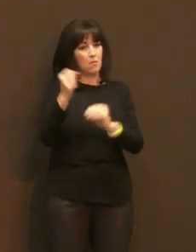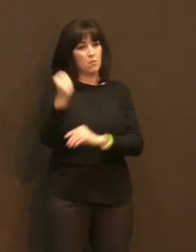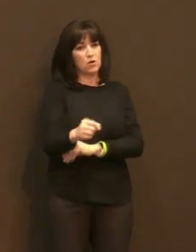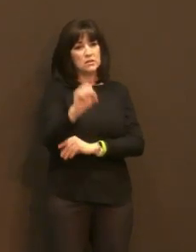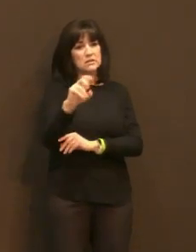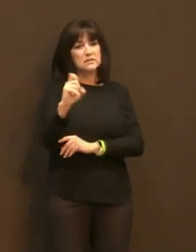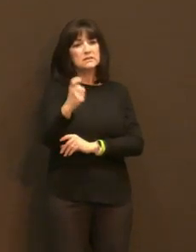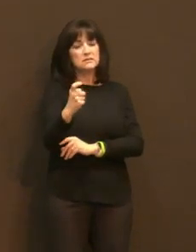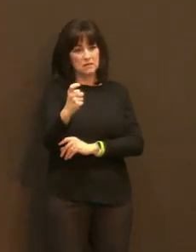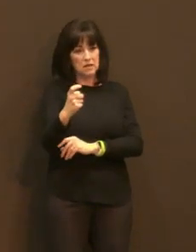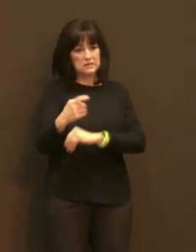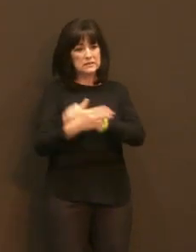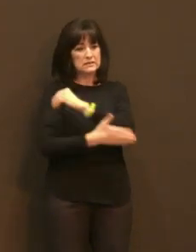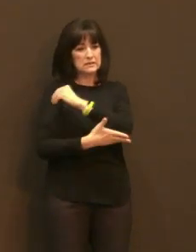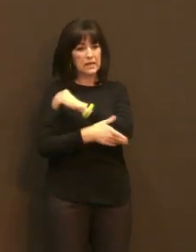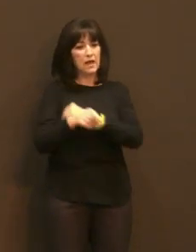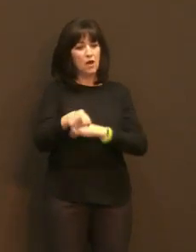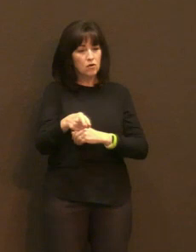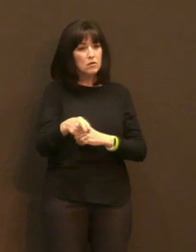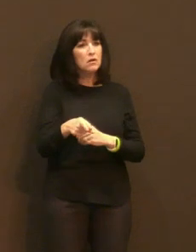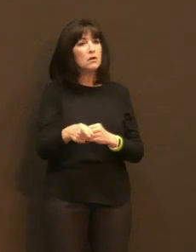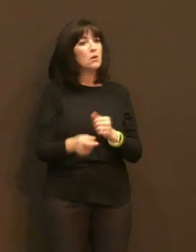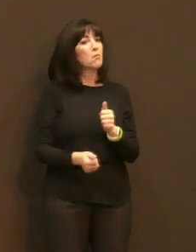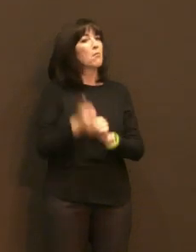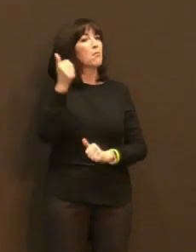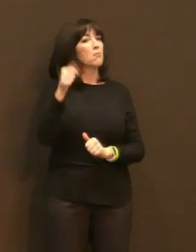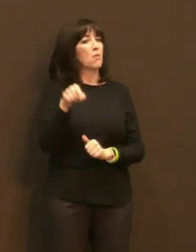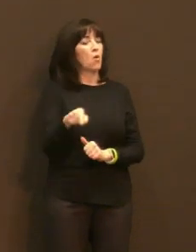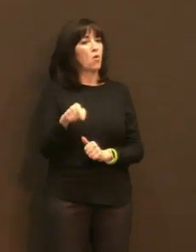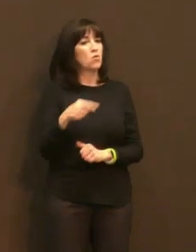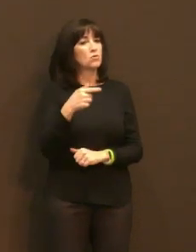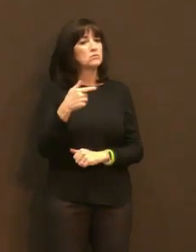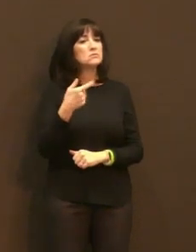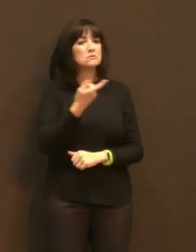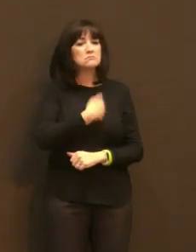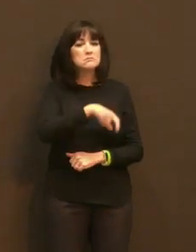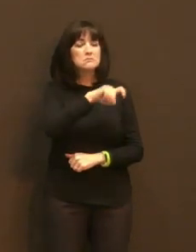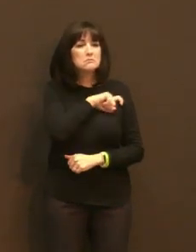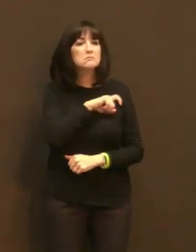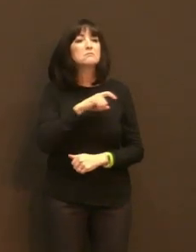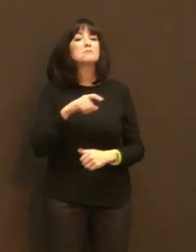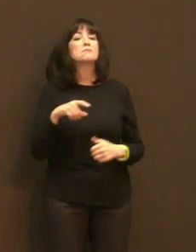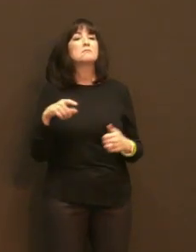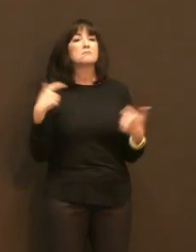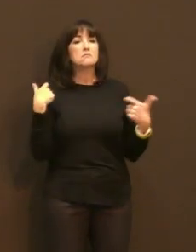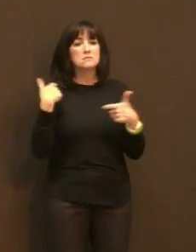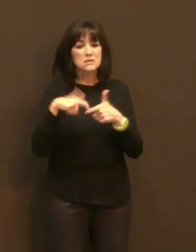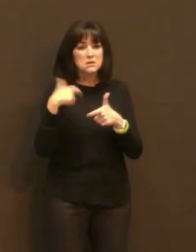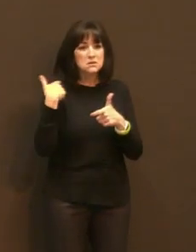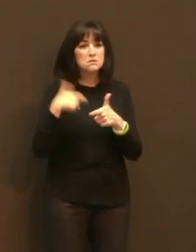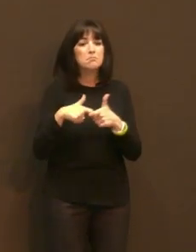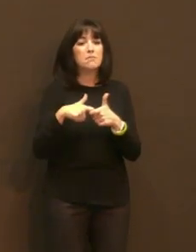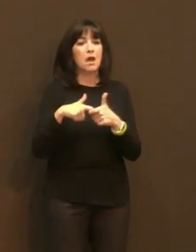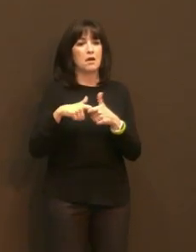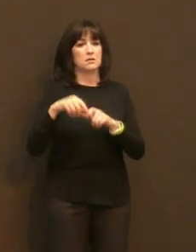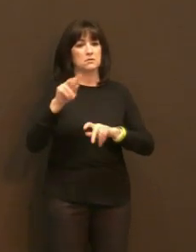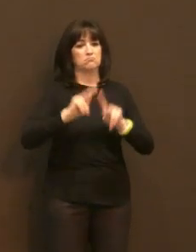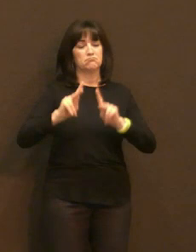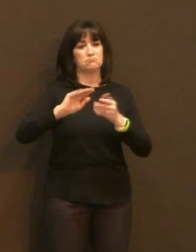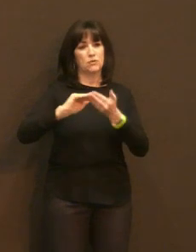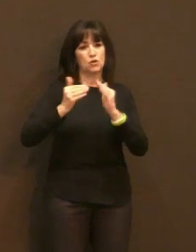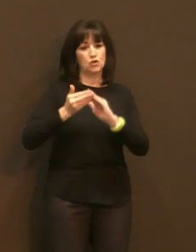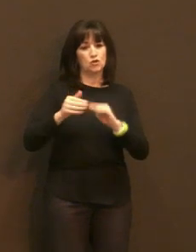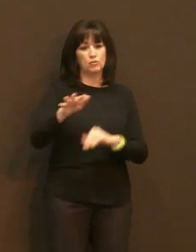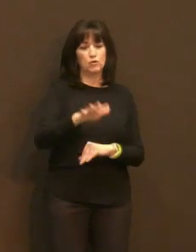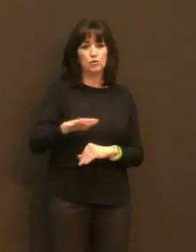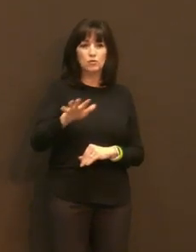Hispanic community. And so, yes, those are areas of concern. Anytime we would see an increased number, an outbreak